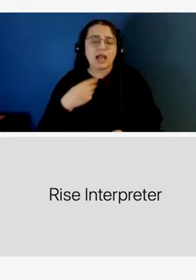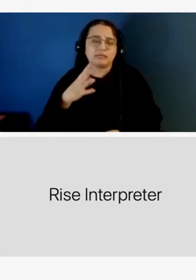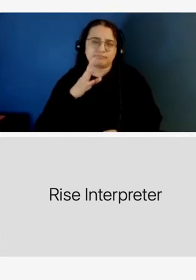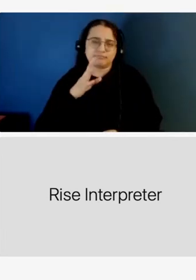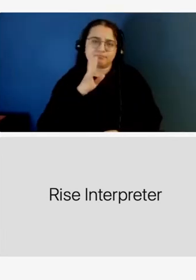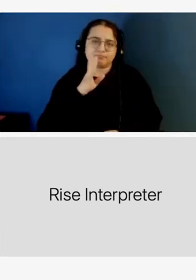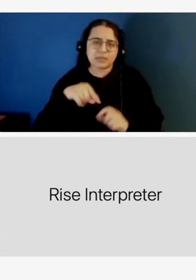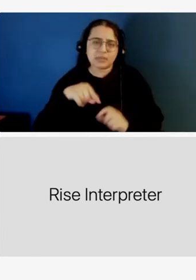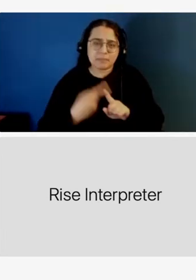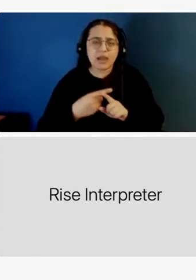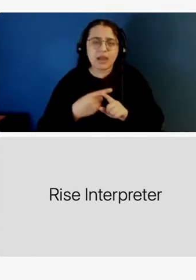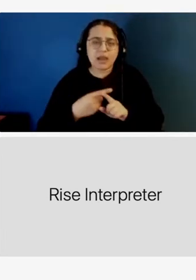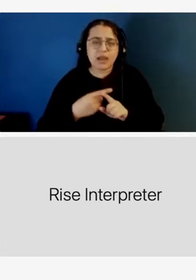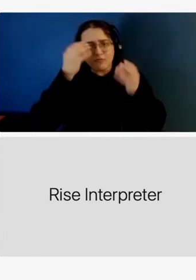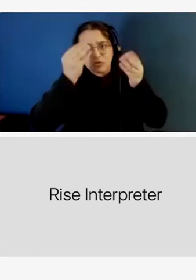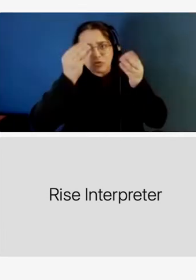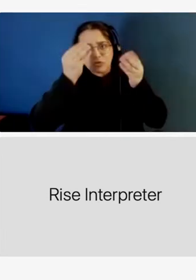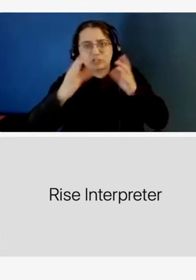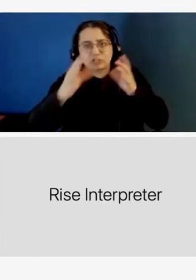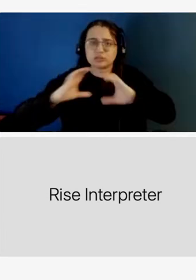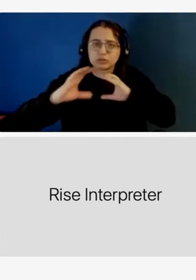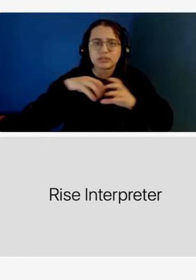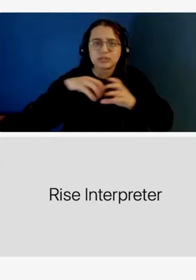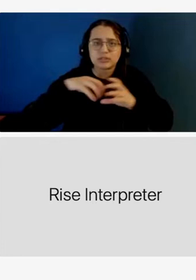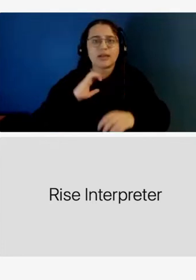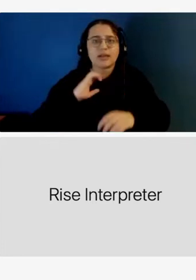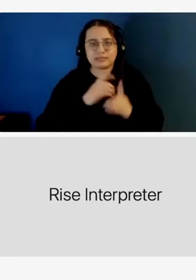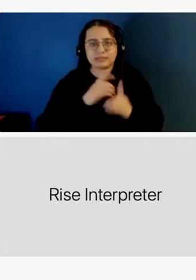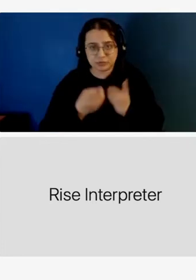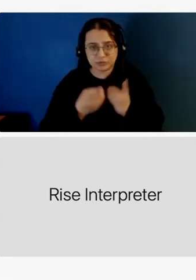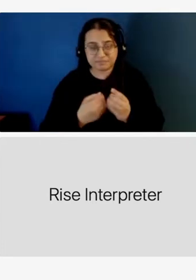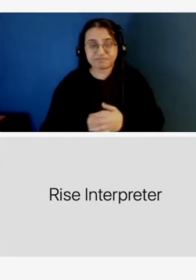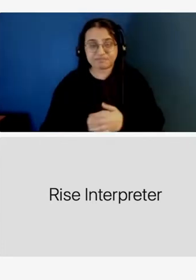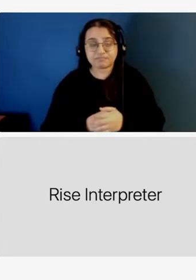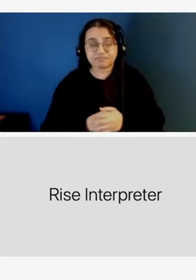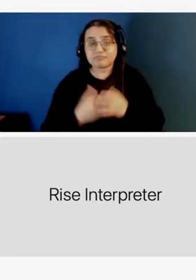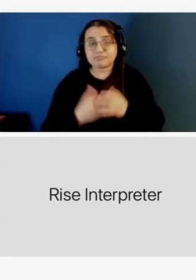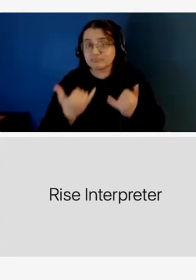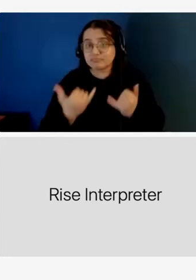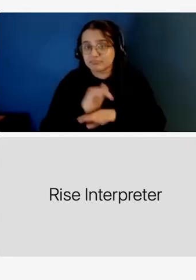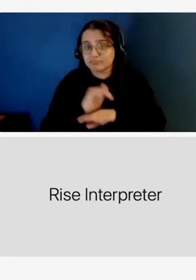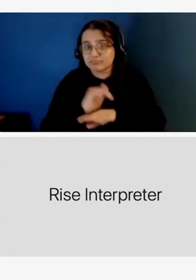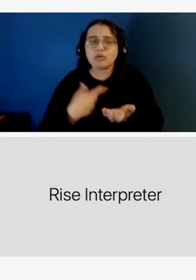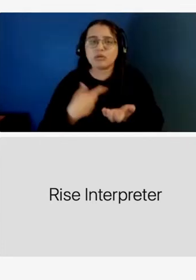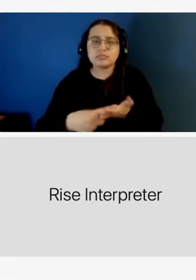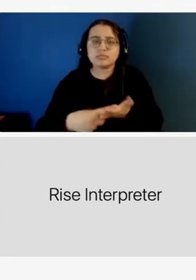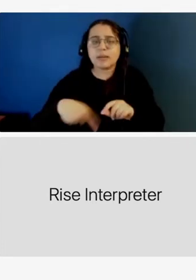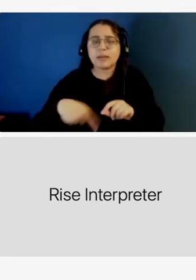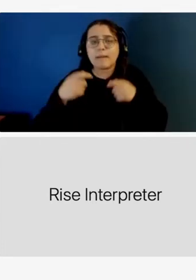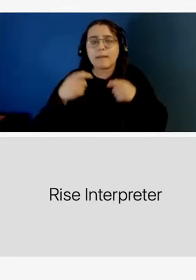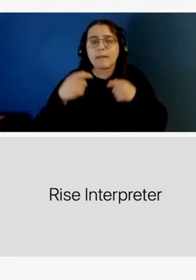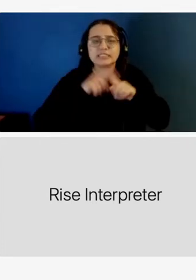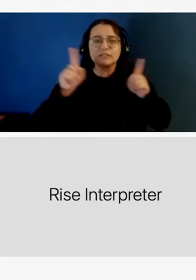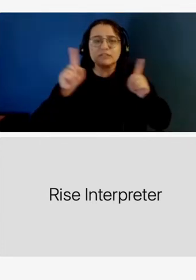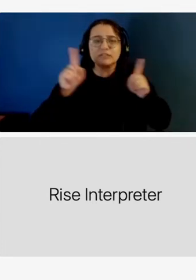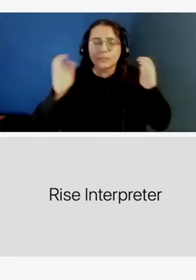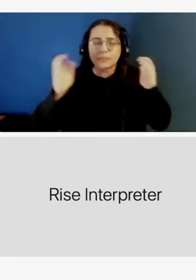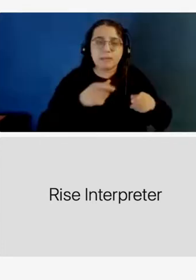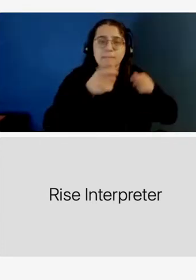district. Tonight, I want to talk about the difference between management and leadership. What is